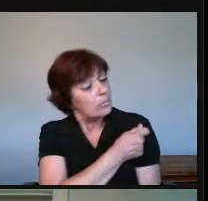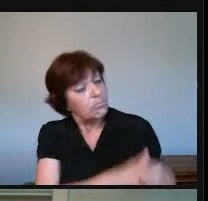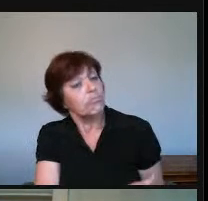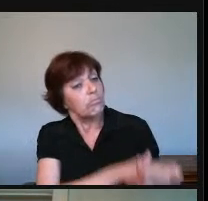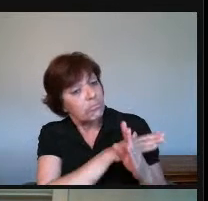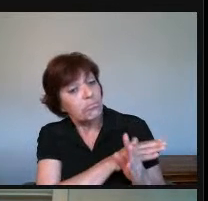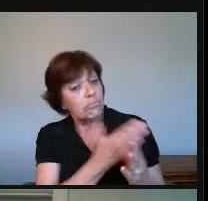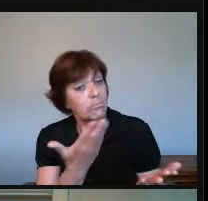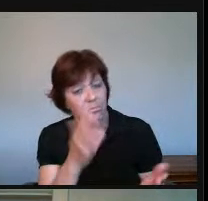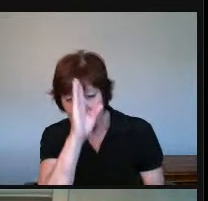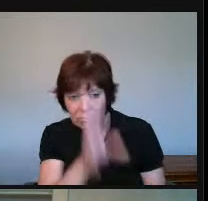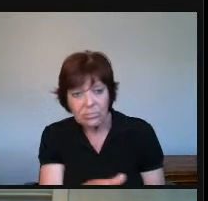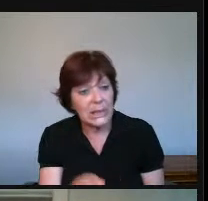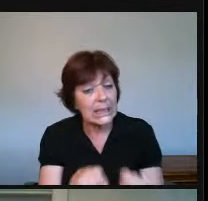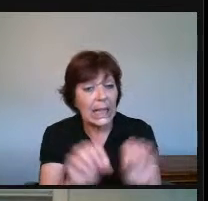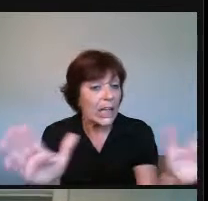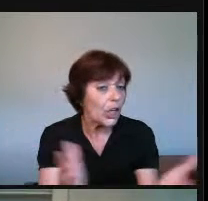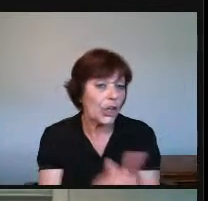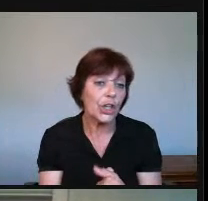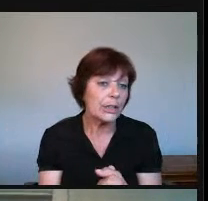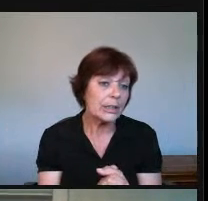pretty straightforward.